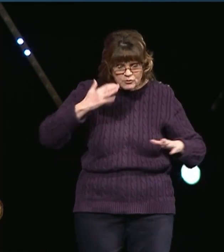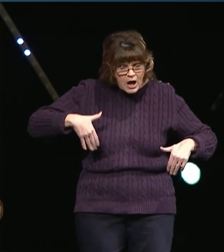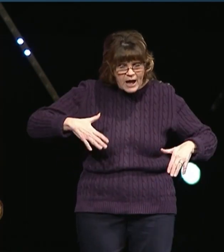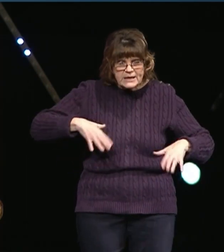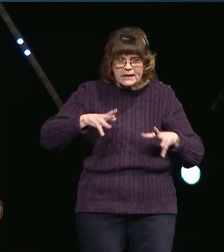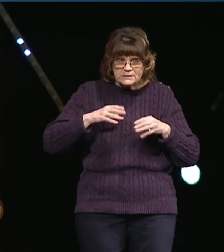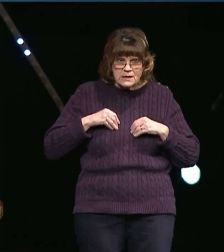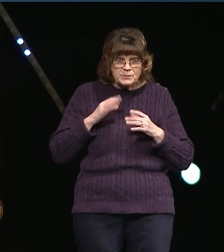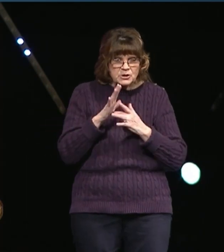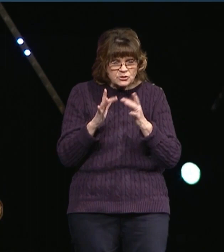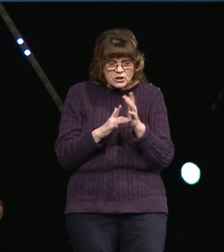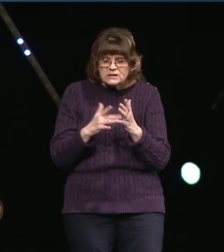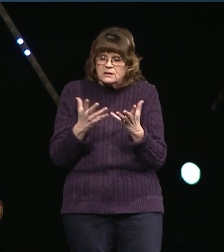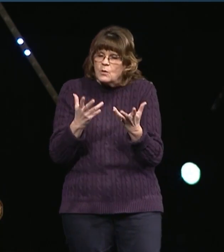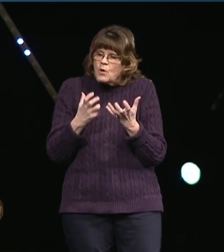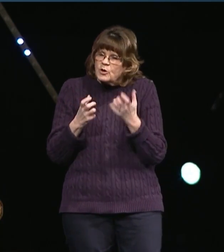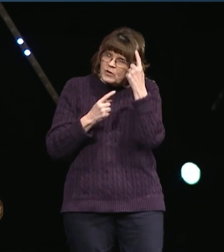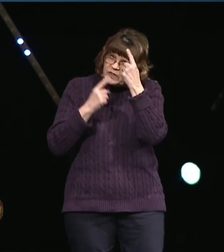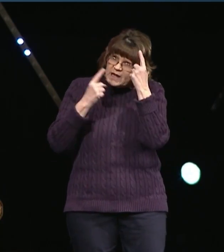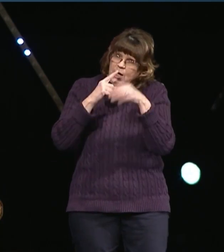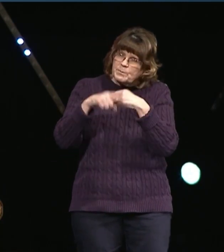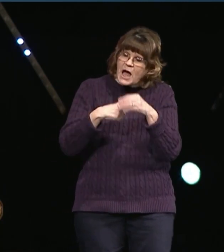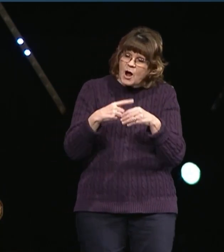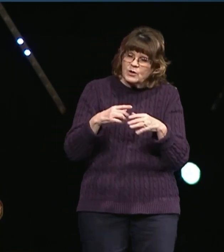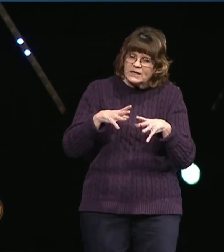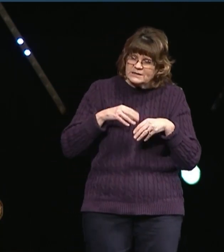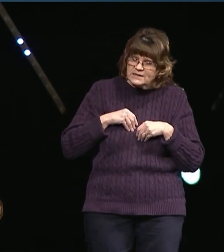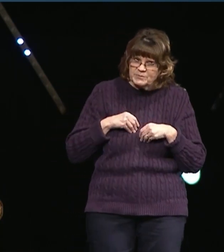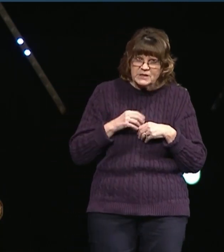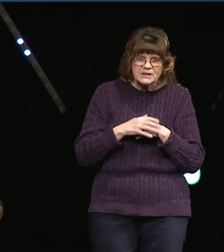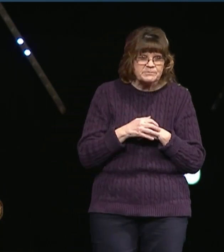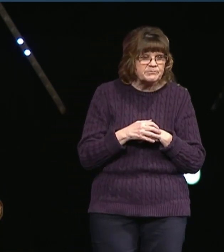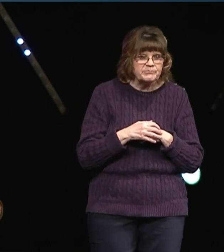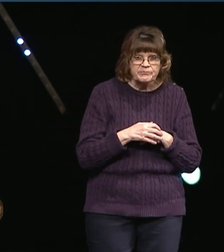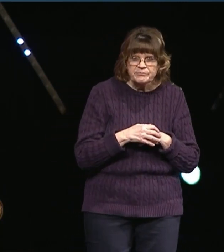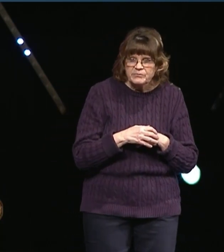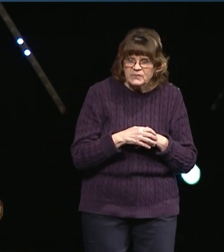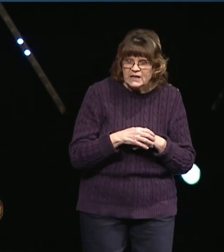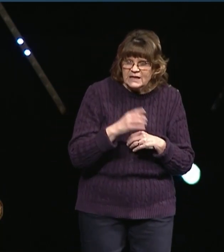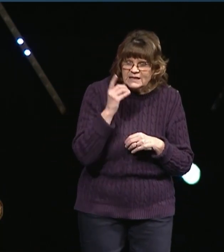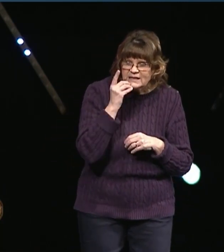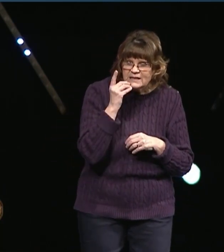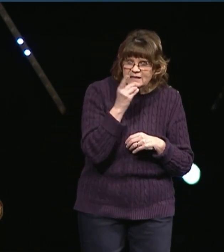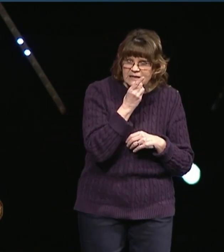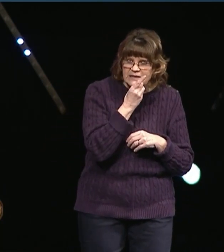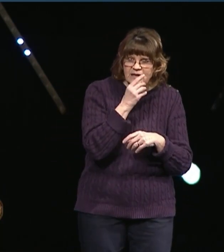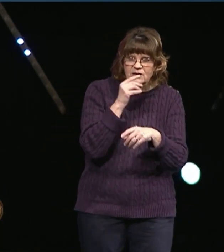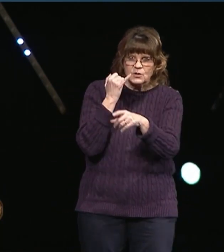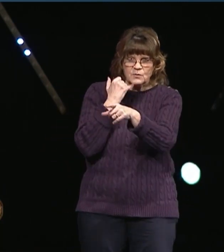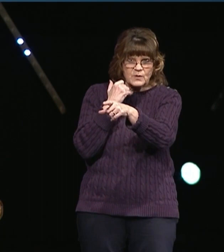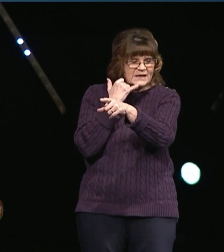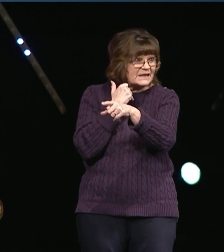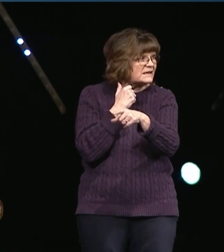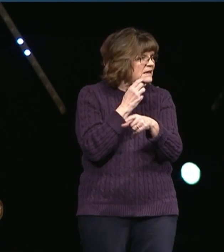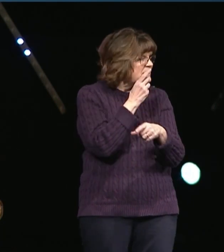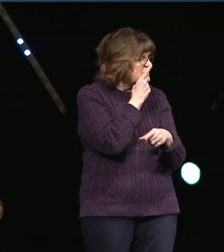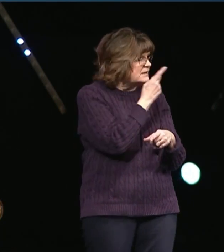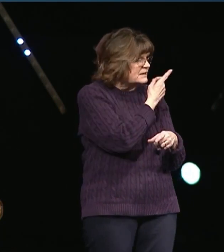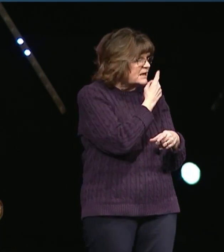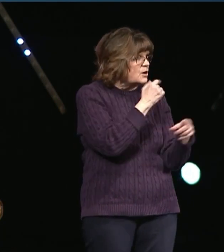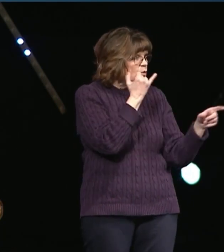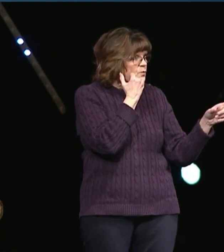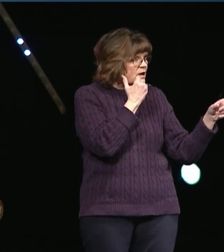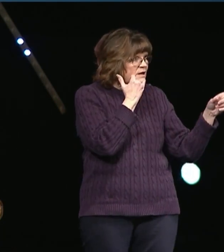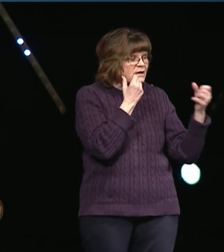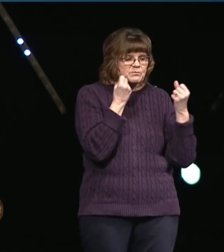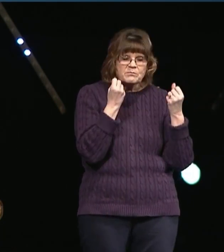a minute, but Daryl and Juanita, would you raise your hands? There's Daryl and there's Juanita. They and